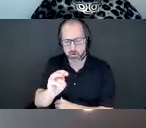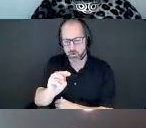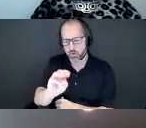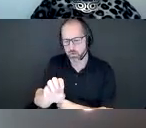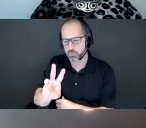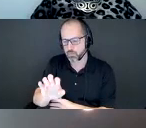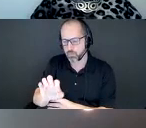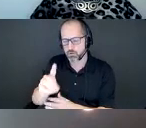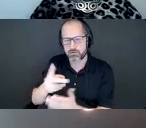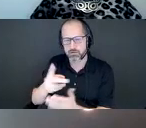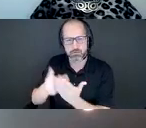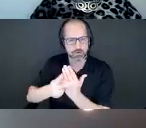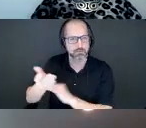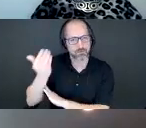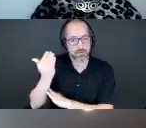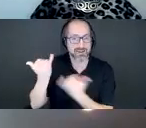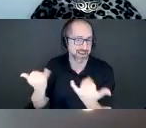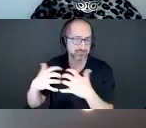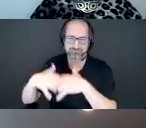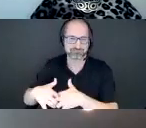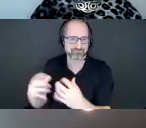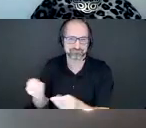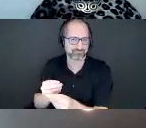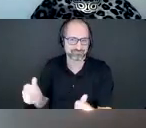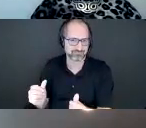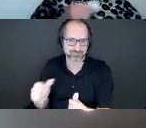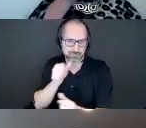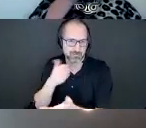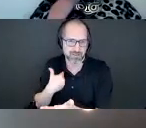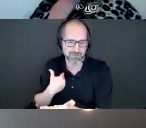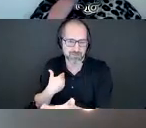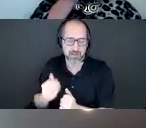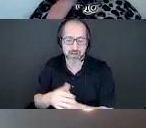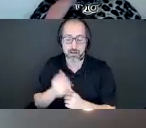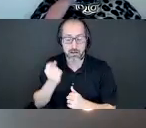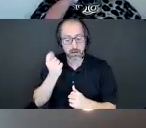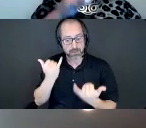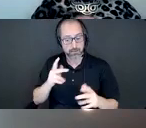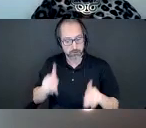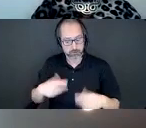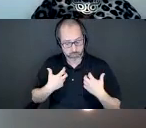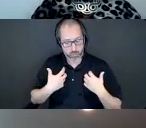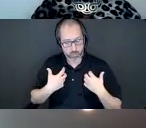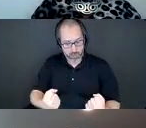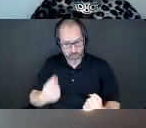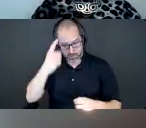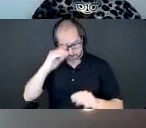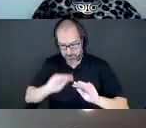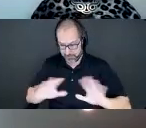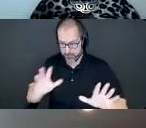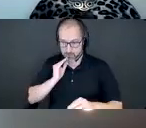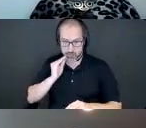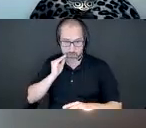exists. Again, if somebody is well enough to go to a residential treatment program, then they don't usually need older adult